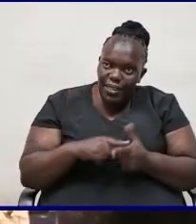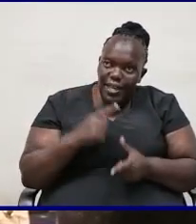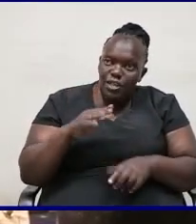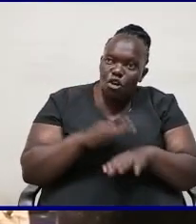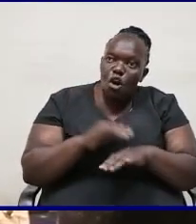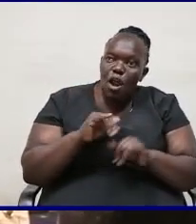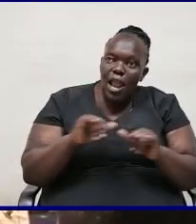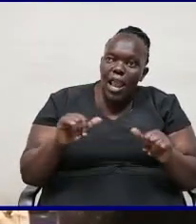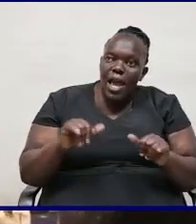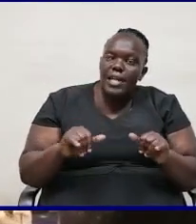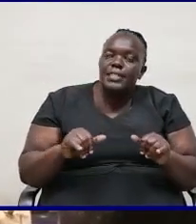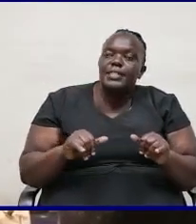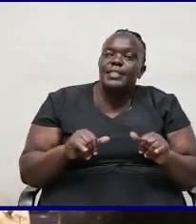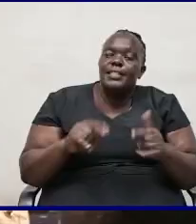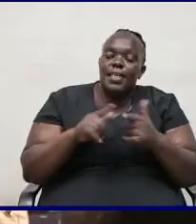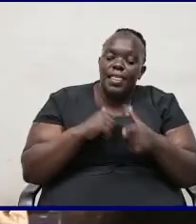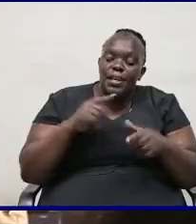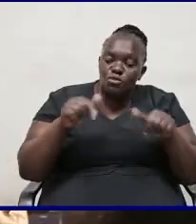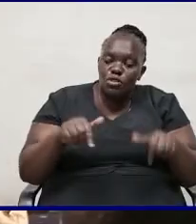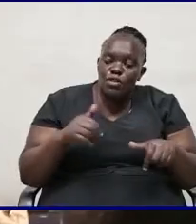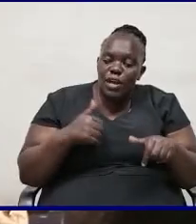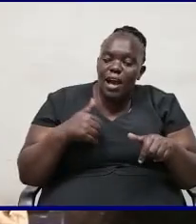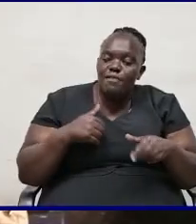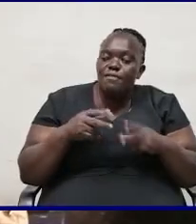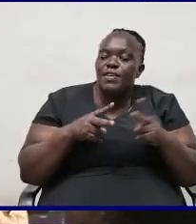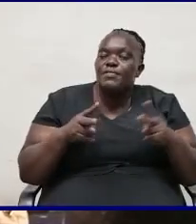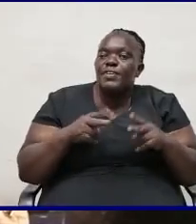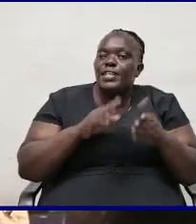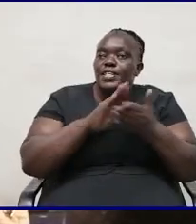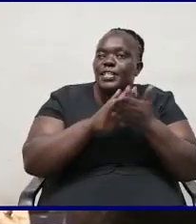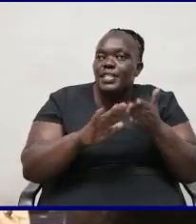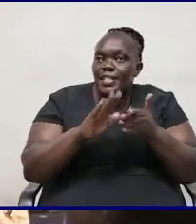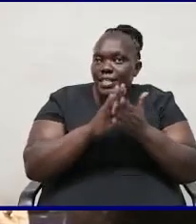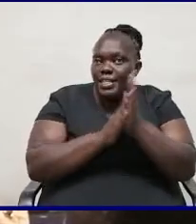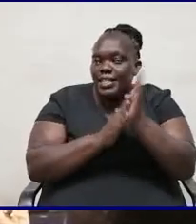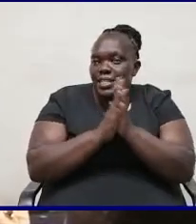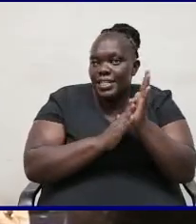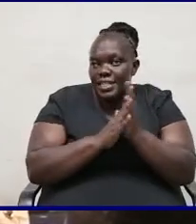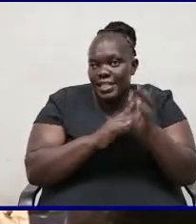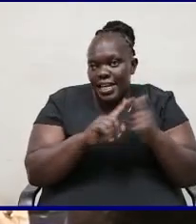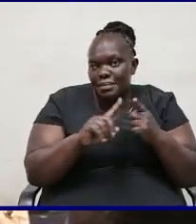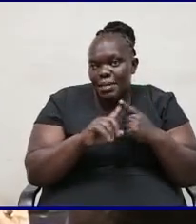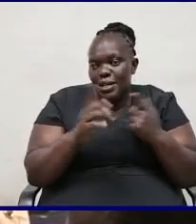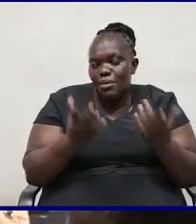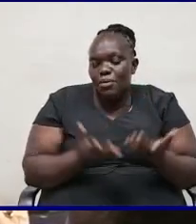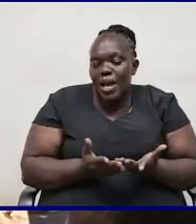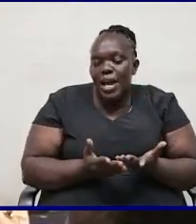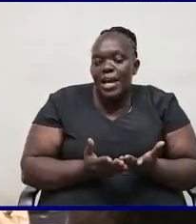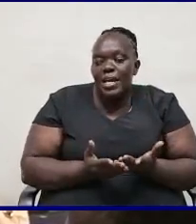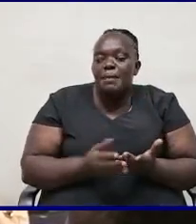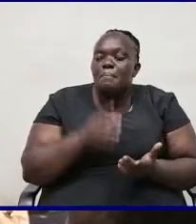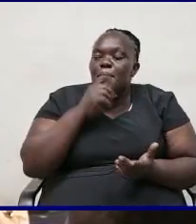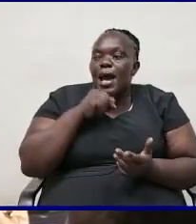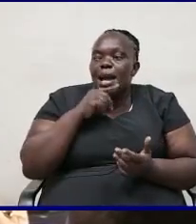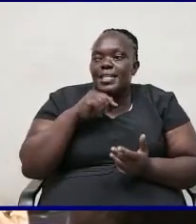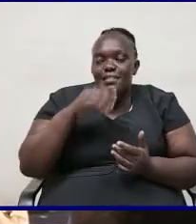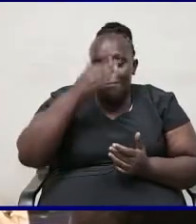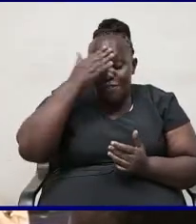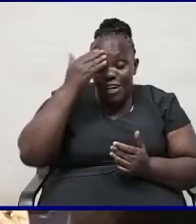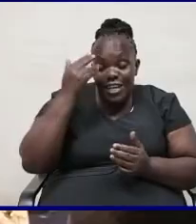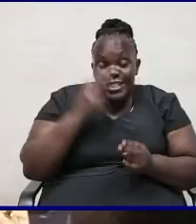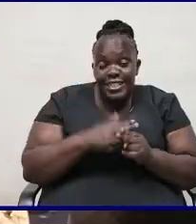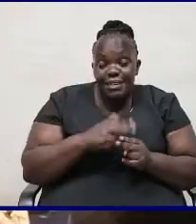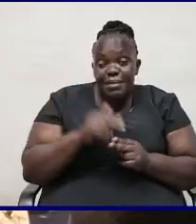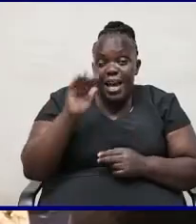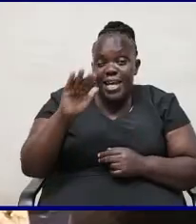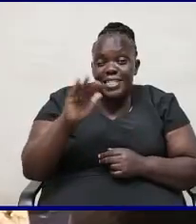the online audience. And today we had a very interesting experience where some gentleman, I forget his name, he asked